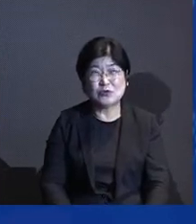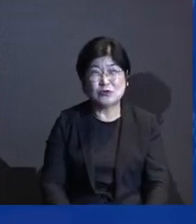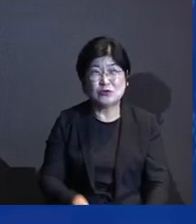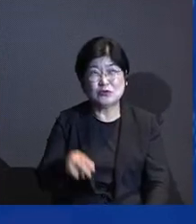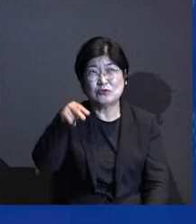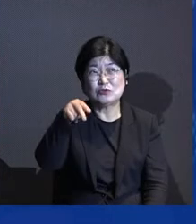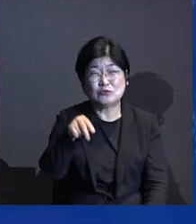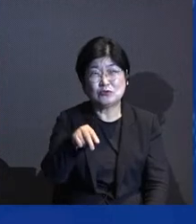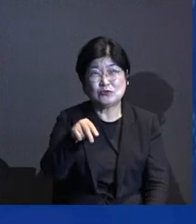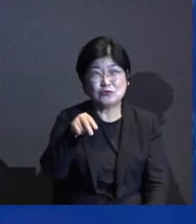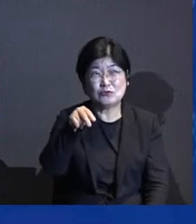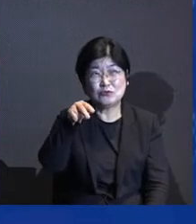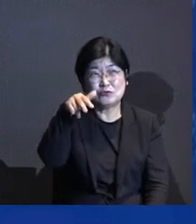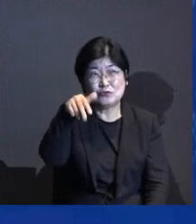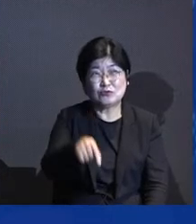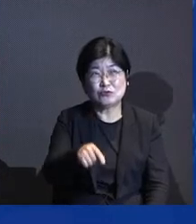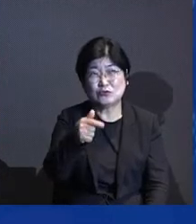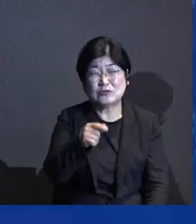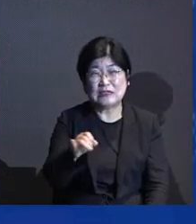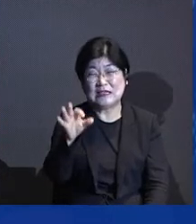working in this project